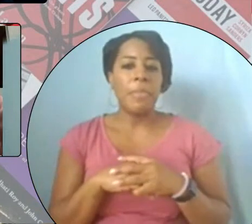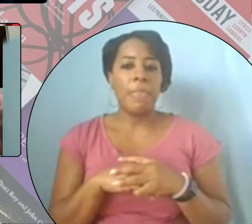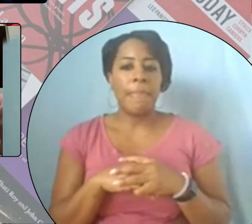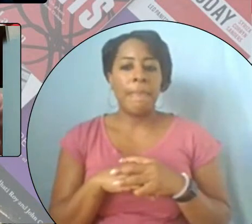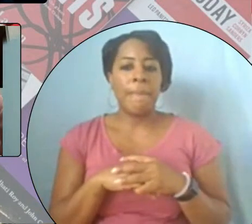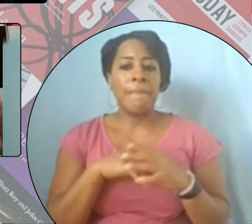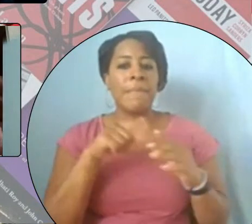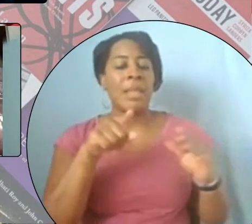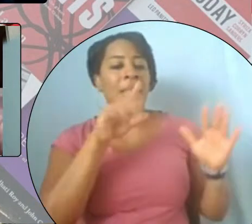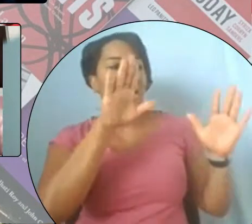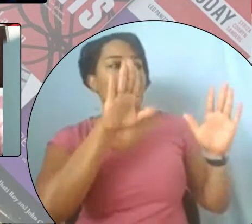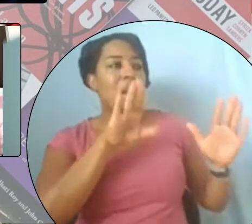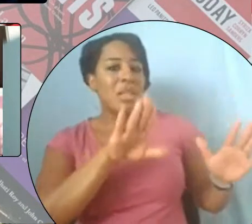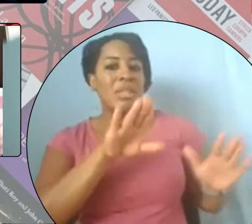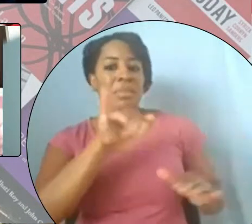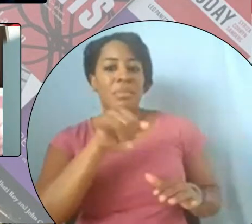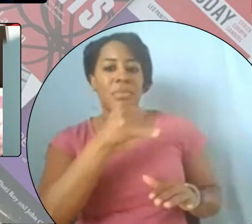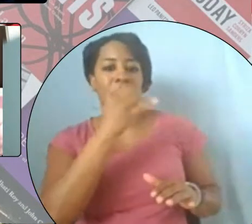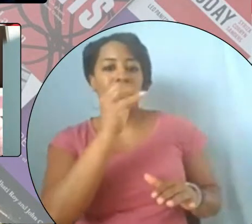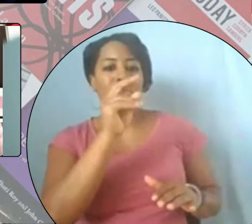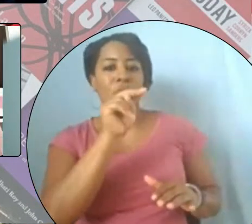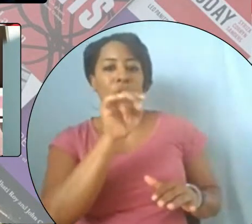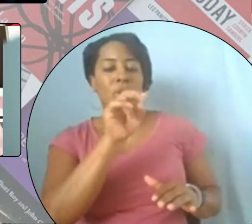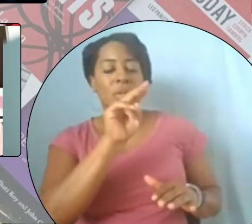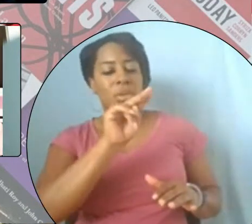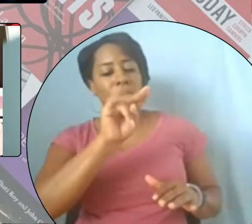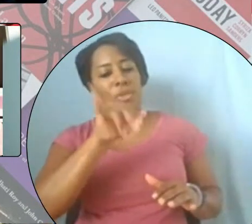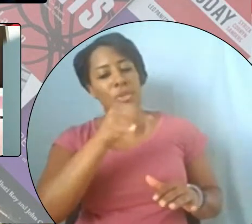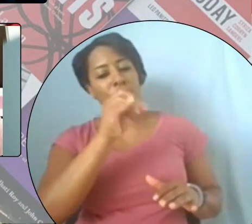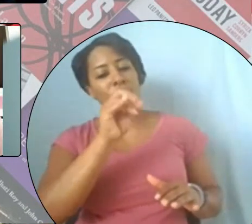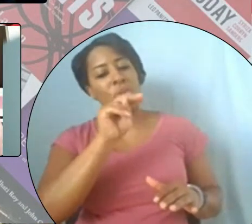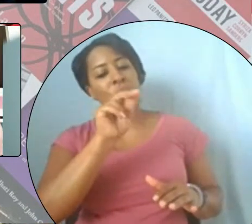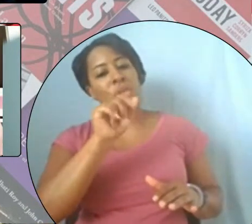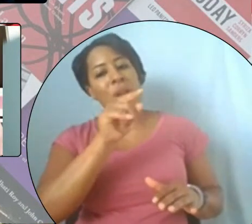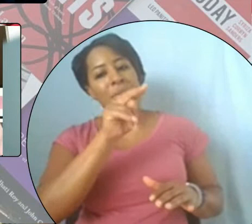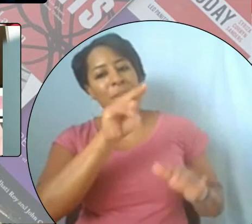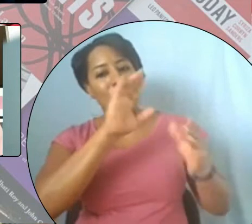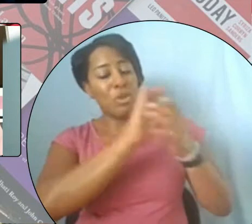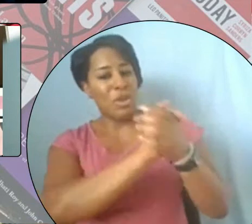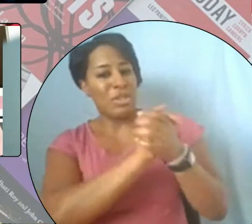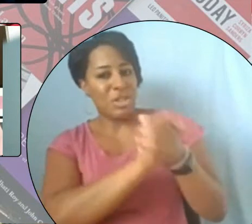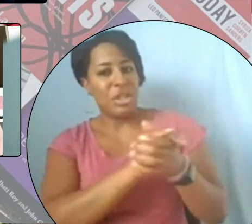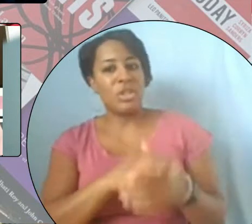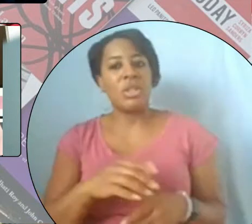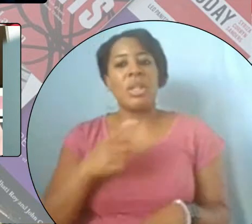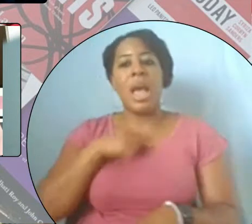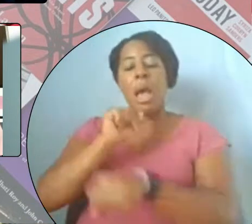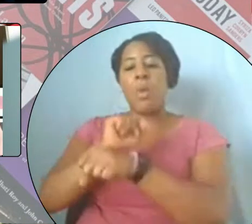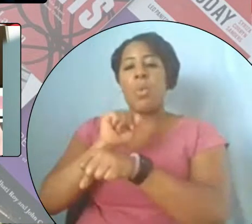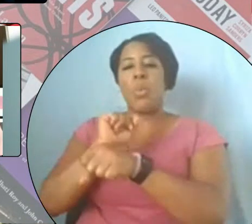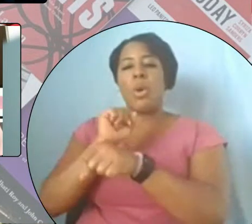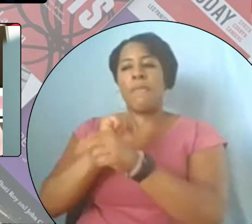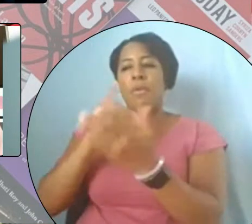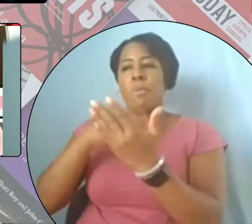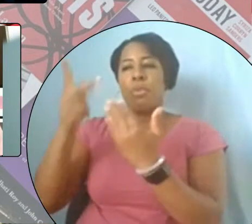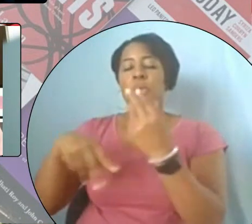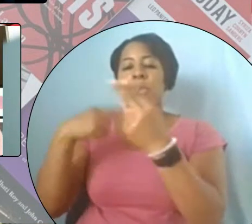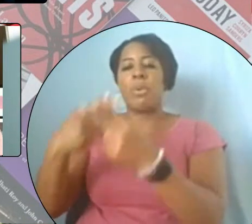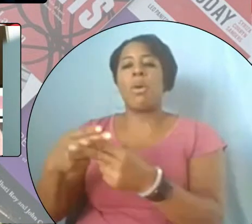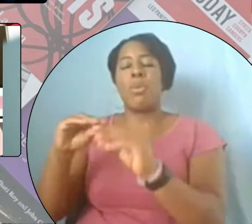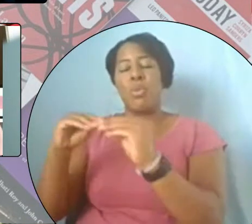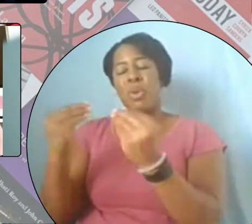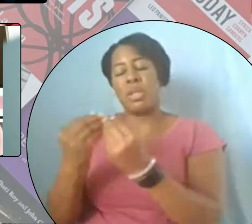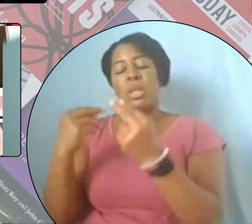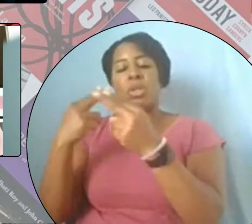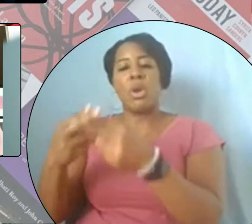That's awesome, Jonathan. Congratulations. So I work for All of Us or None. It's an